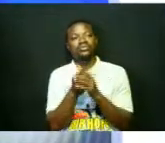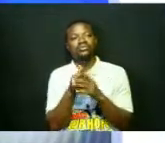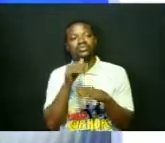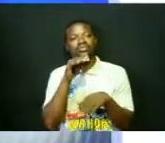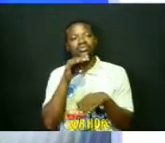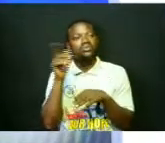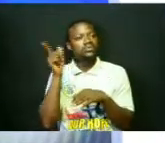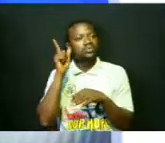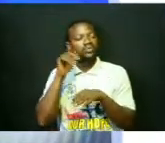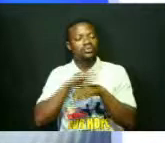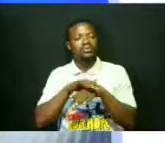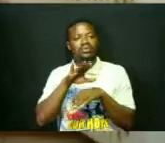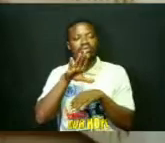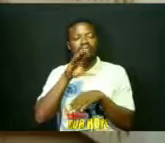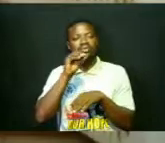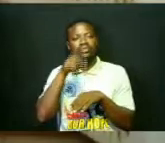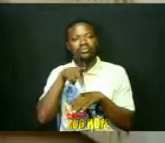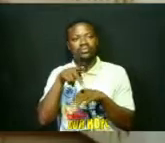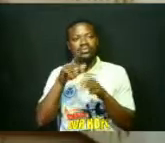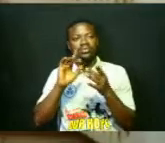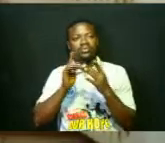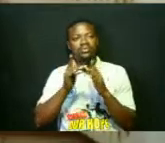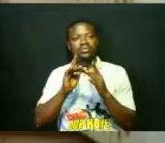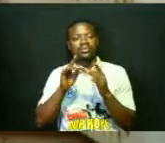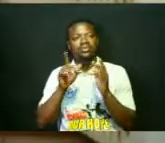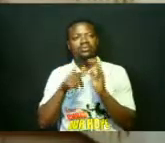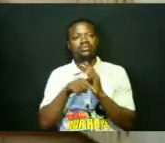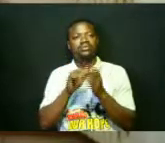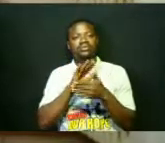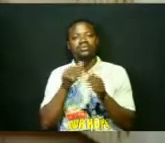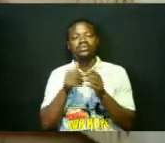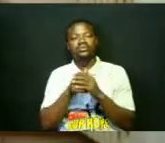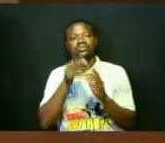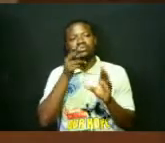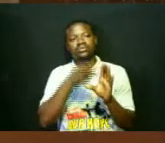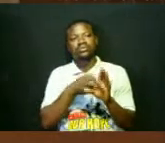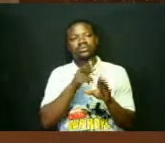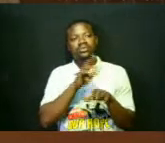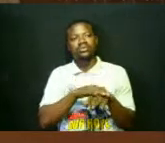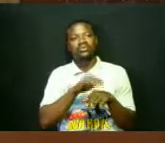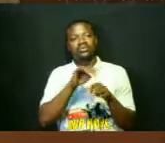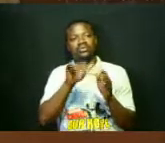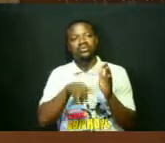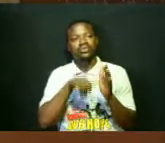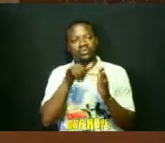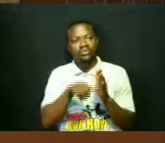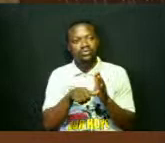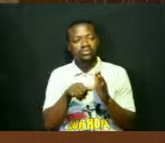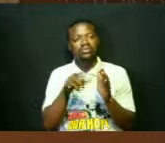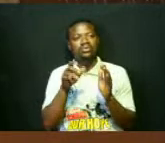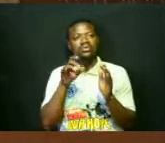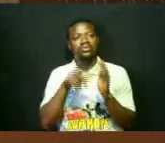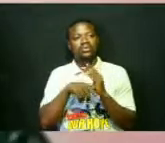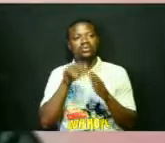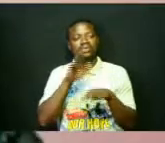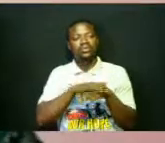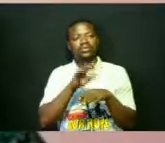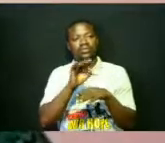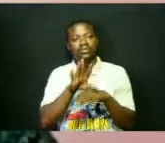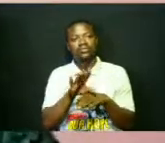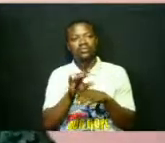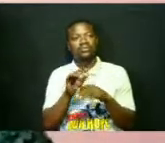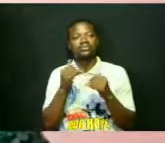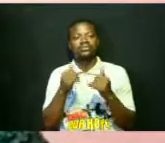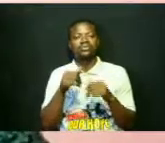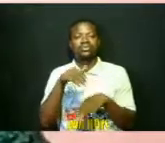or listening on the COP online radio, and then those who connected also on YouTube and then on Facebook. Tonight we